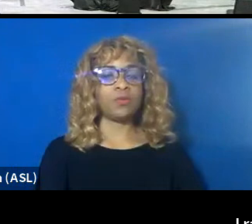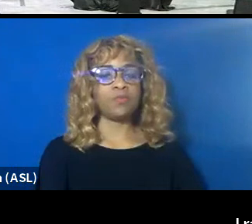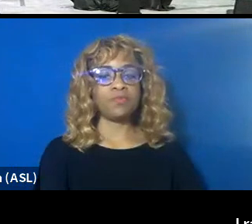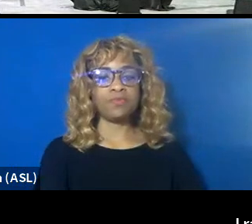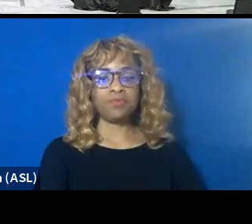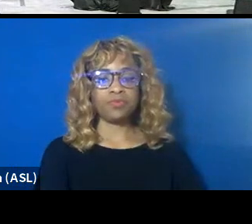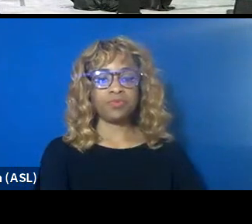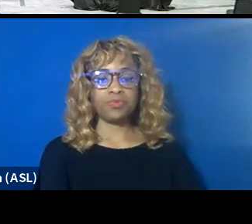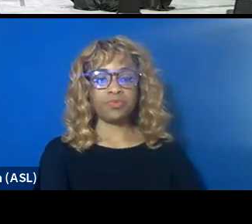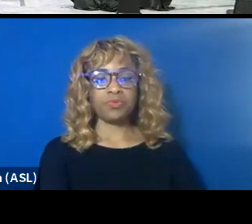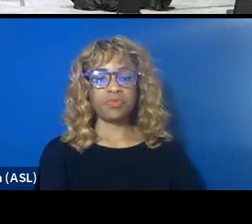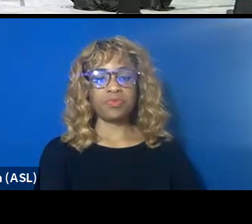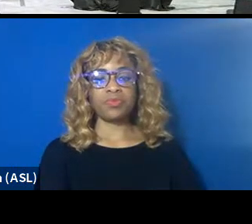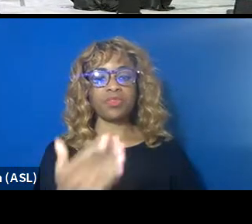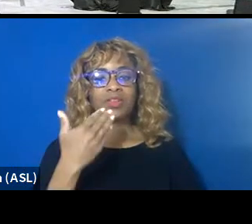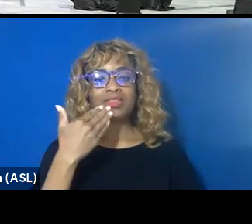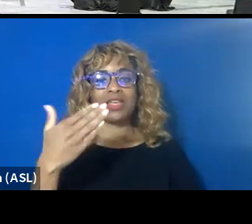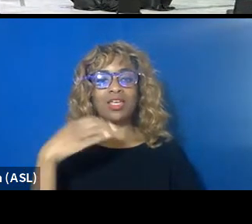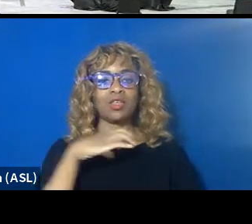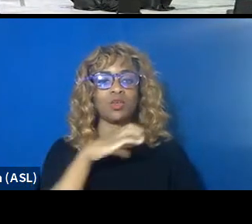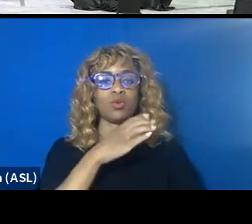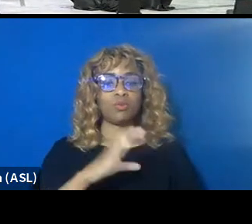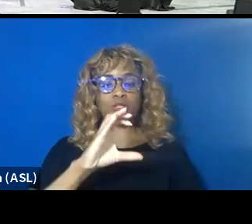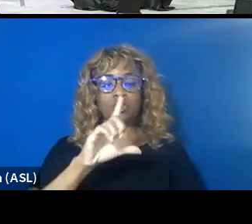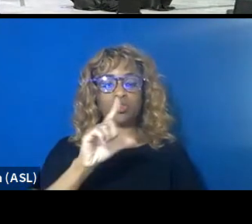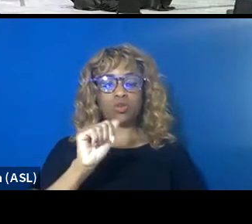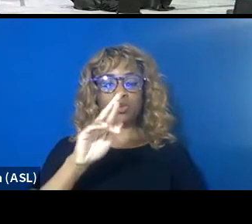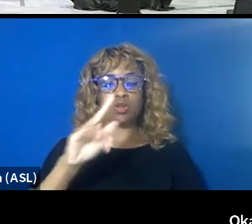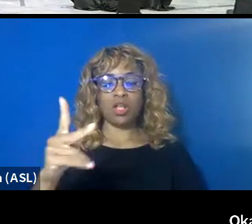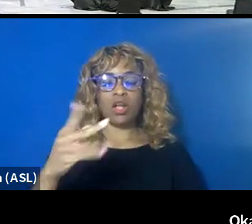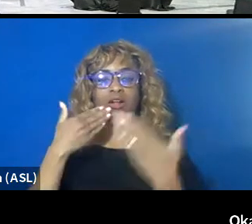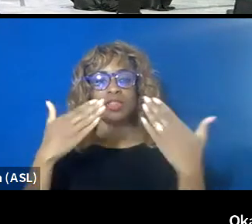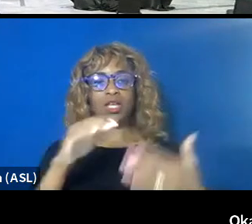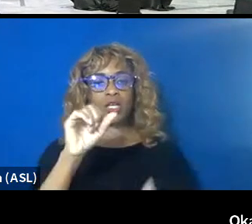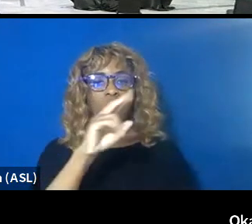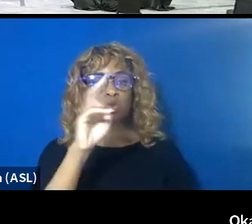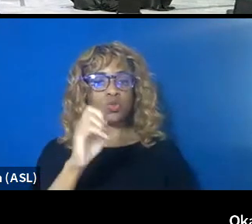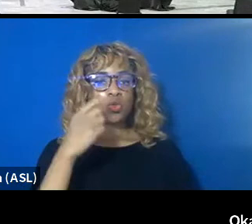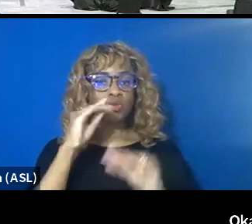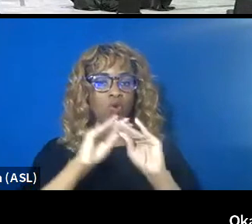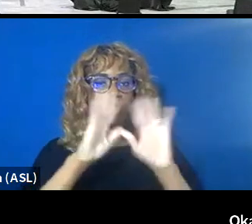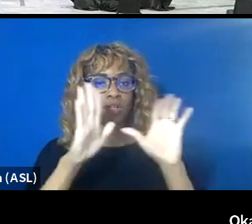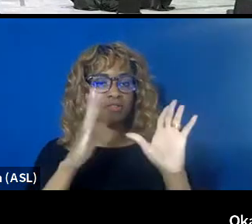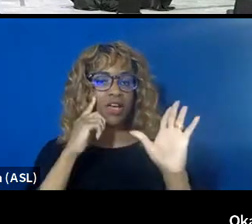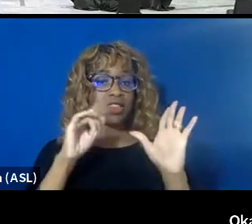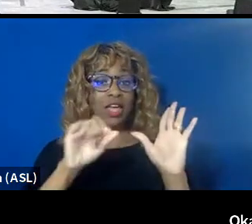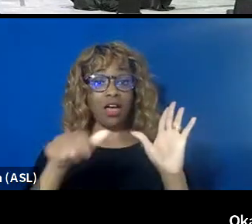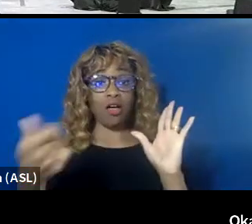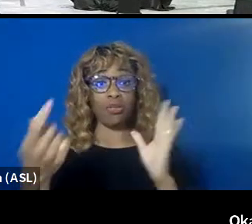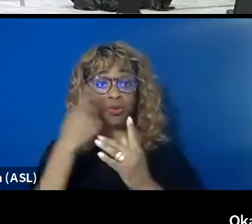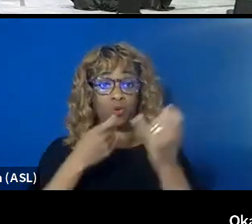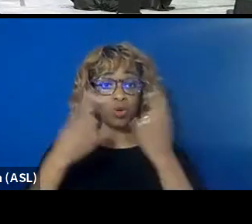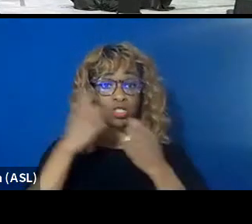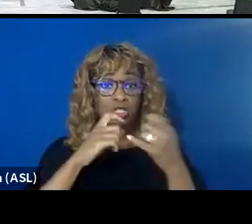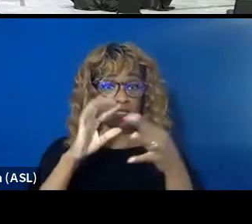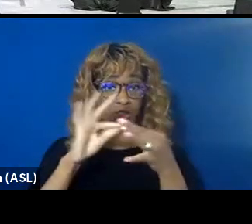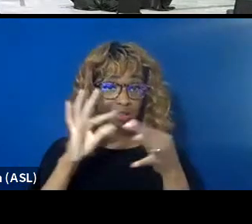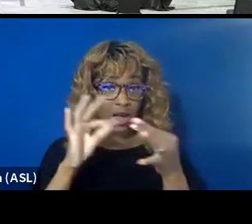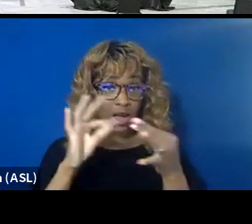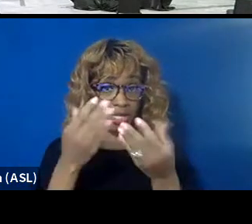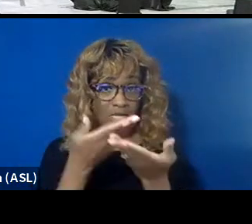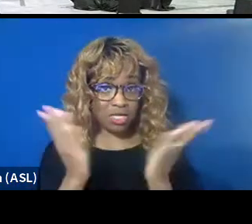Thank you, Commissioner Clark. Thank you, Sue, for clarifying that. Any other questions, comments?